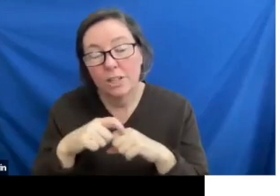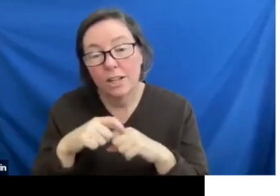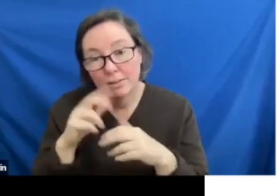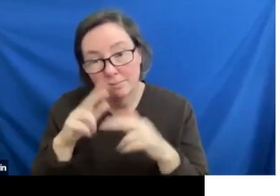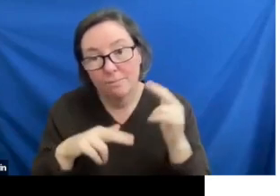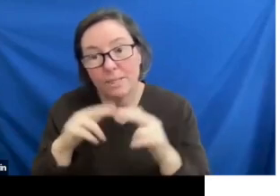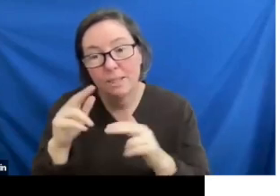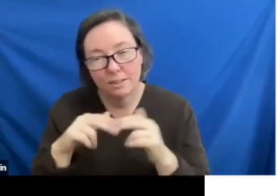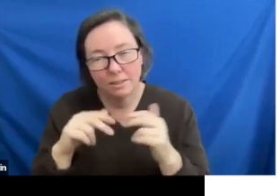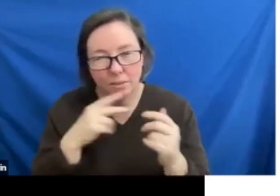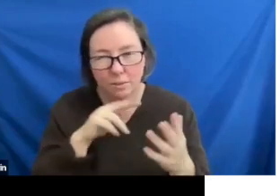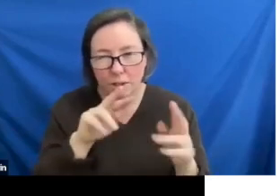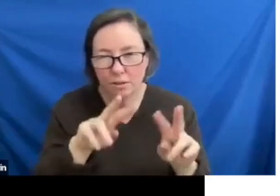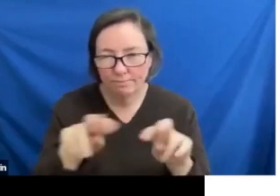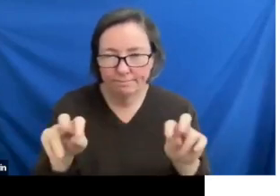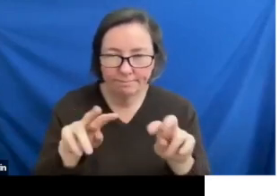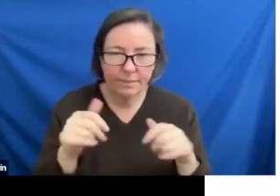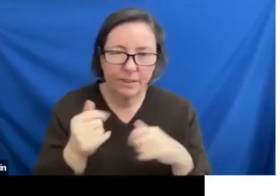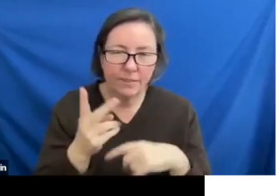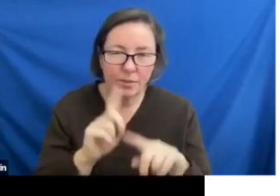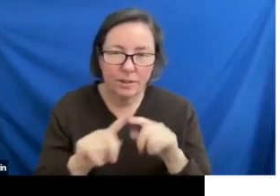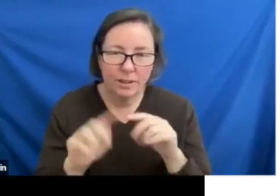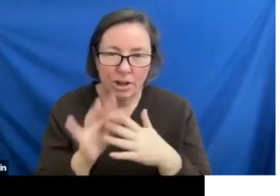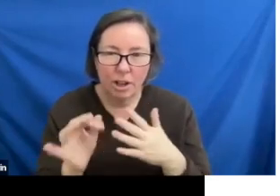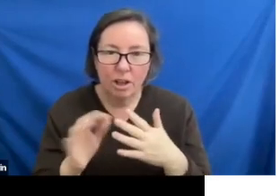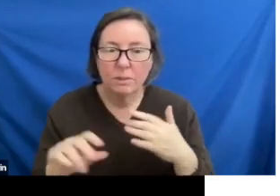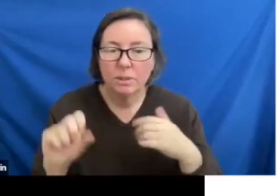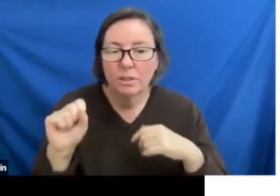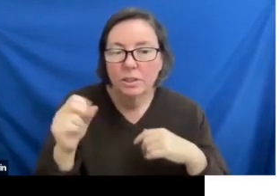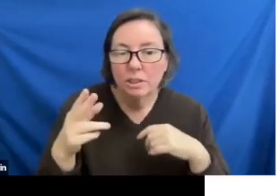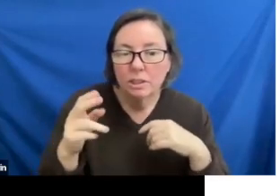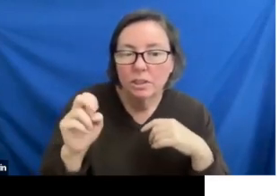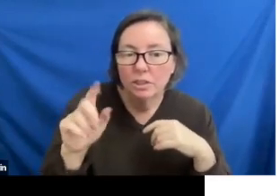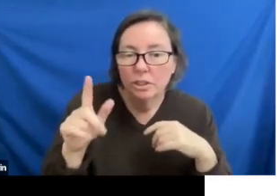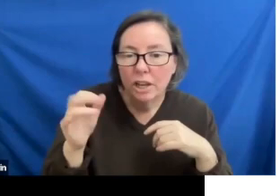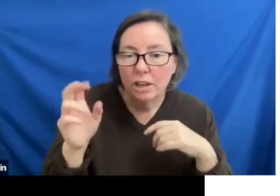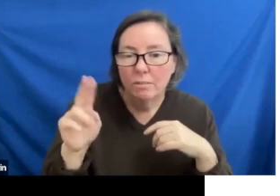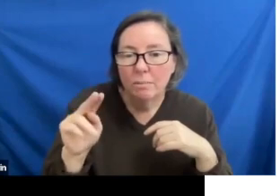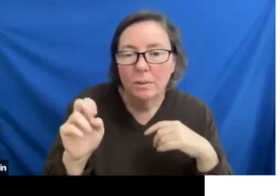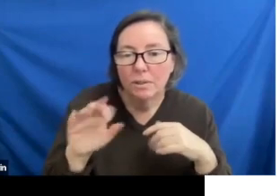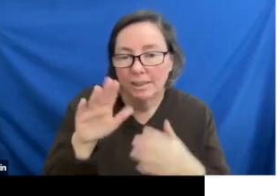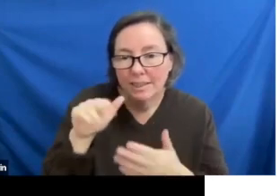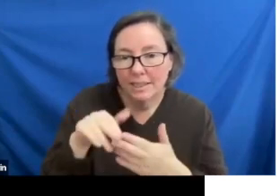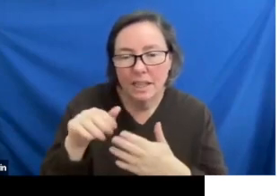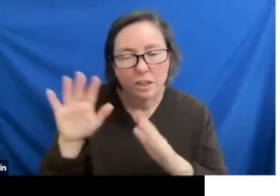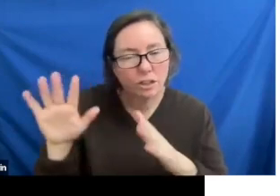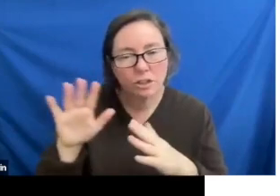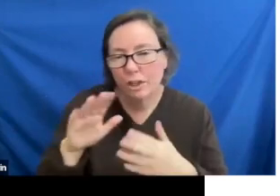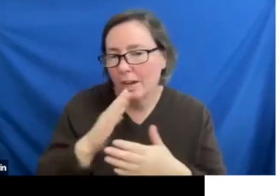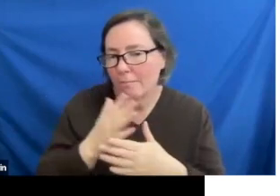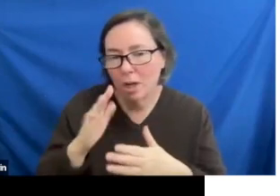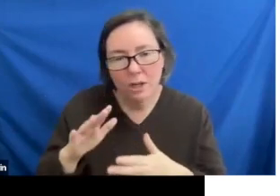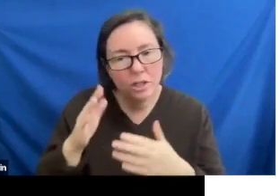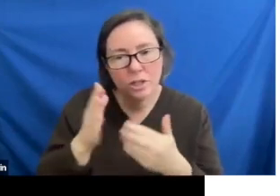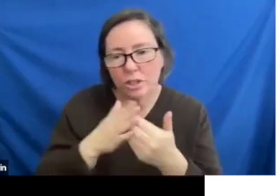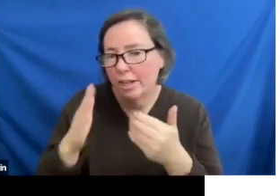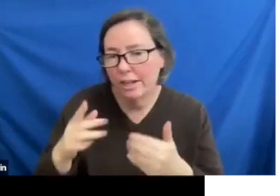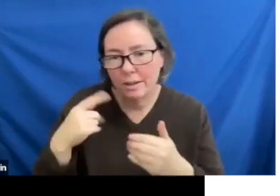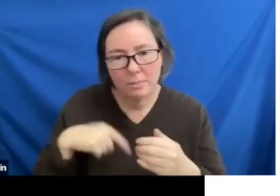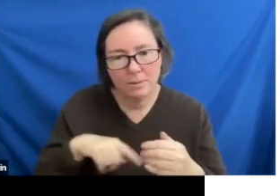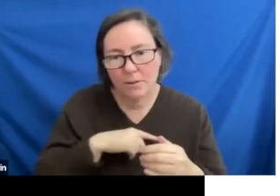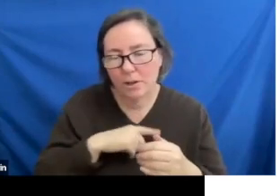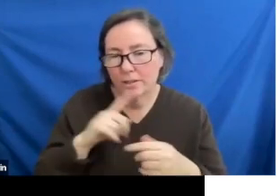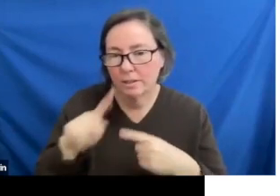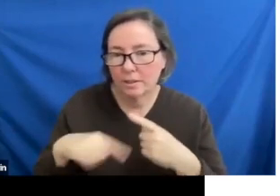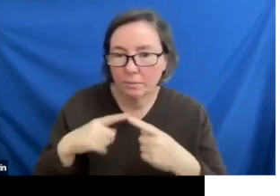options now. The Shelburne Center has been a phenomenal neighbor of ours and a partner. And any time that we need